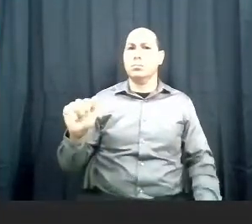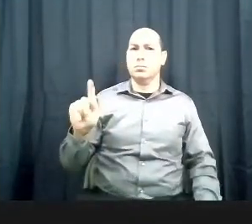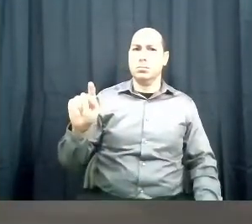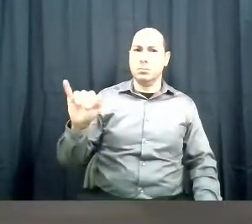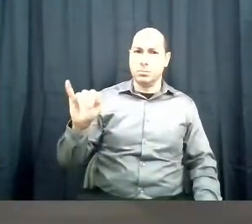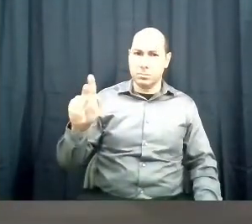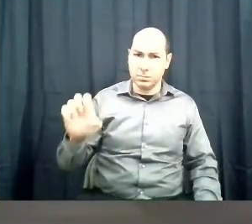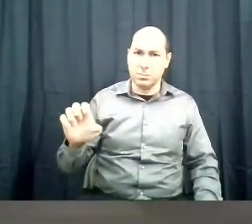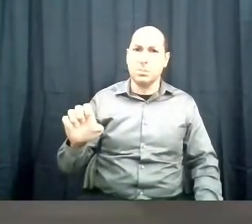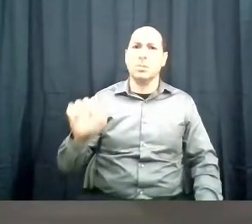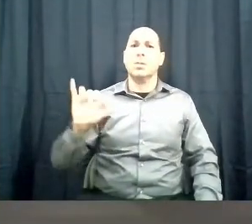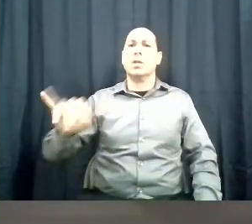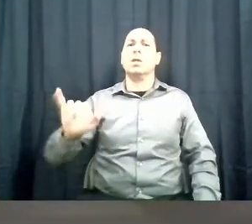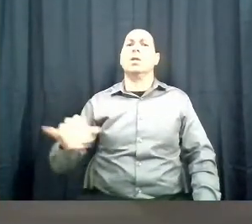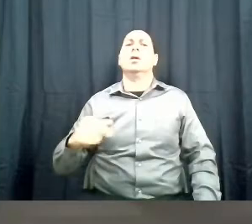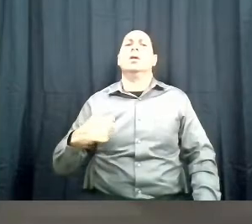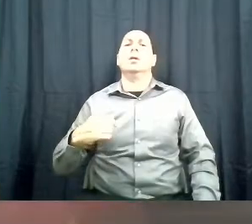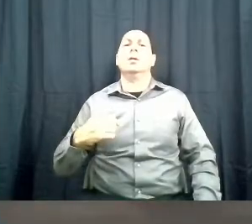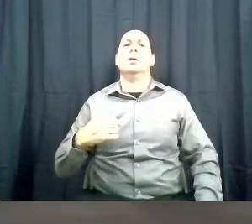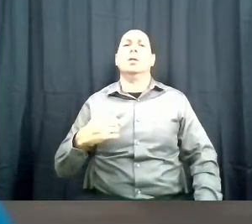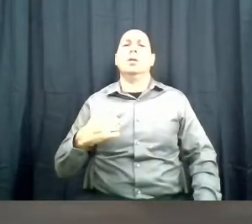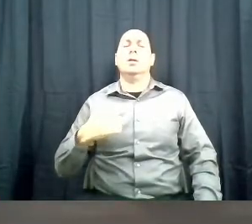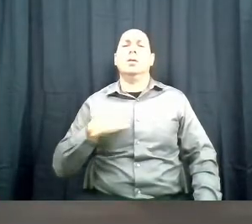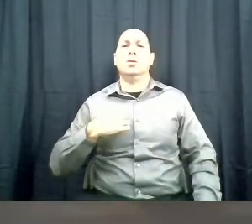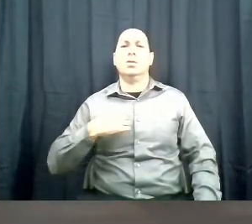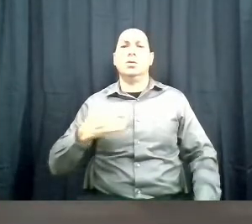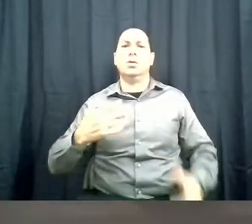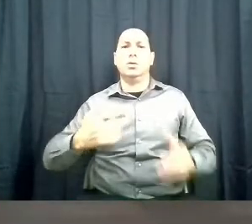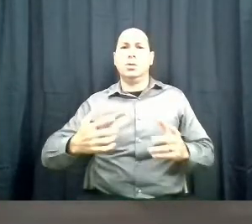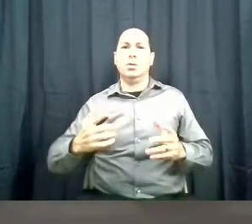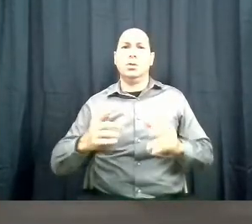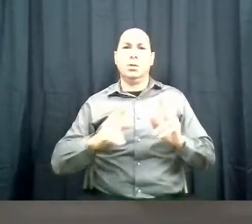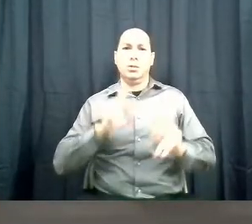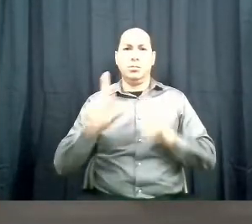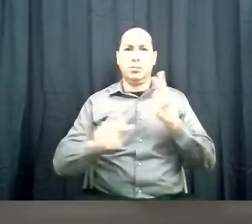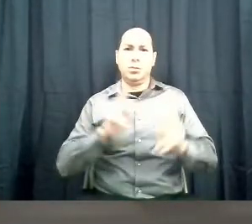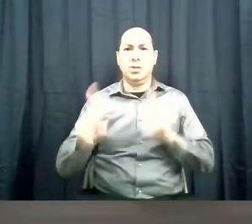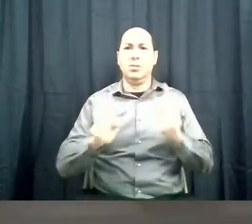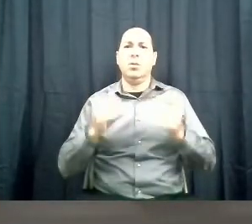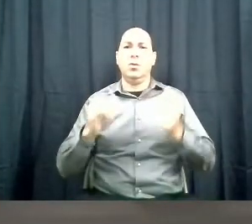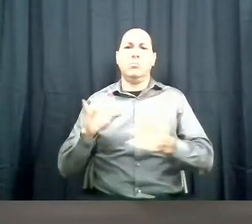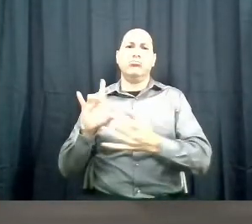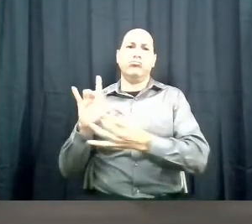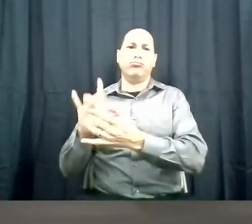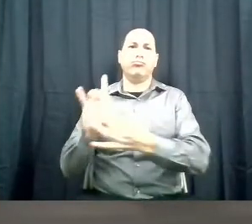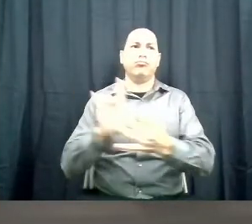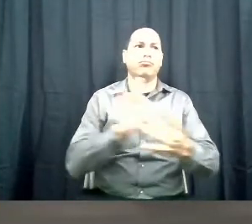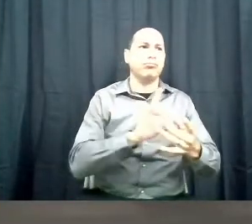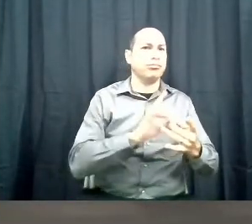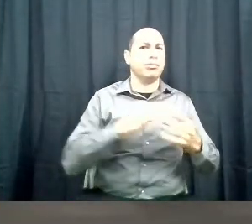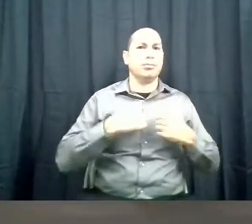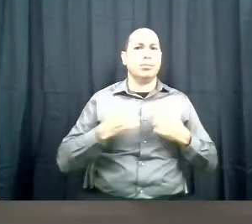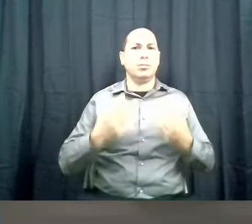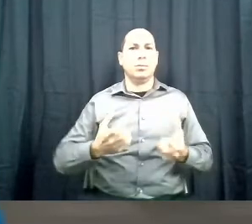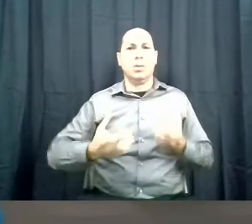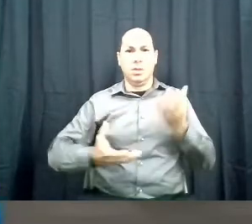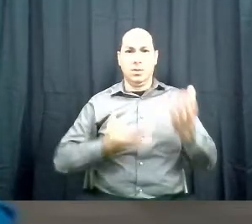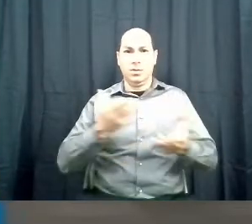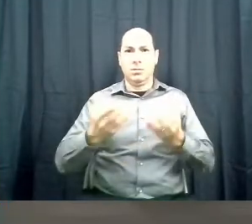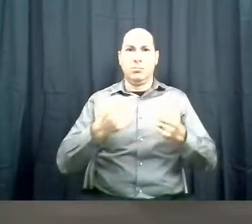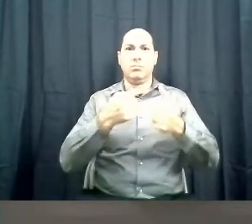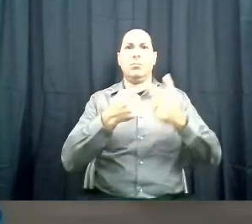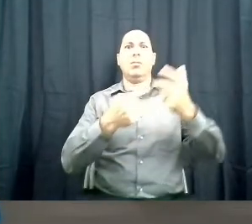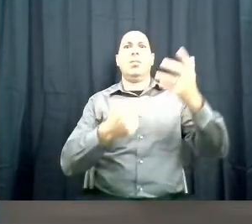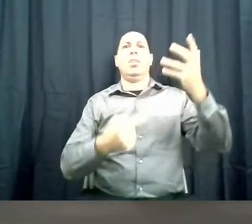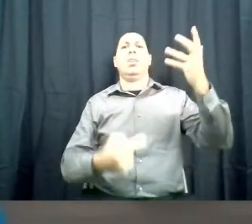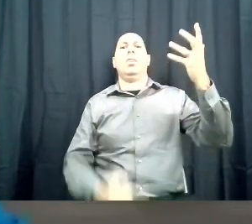of us. The comments came in for a variety of people in the meeting today, and there are a lot of them. I may